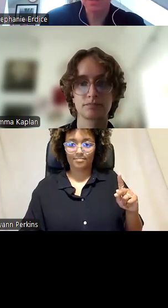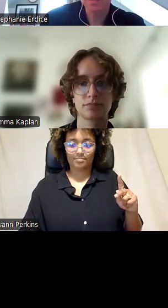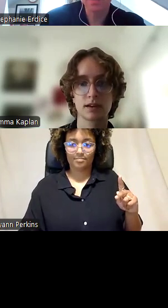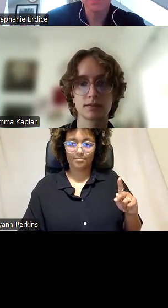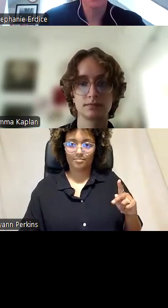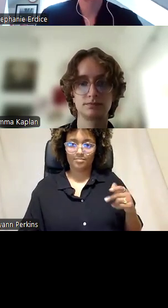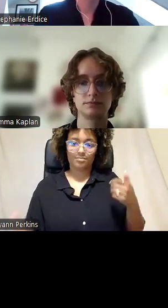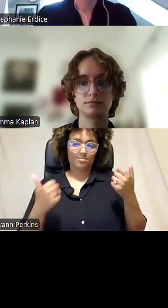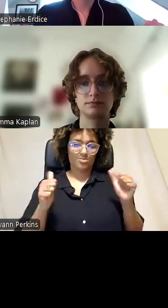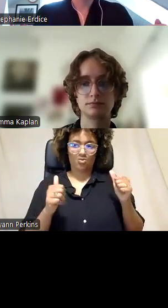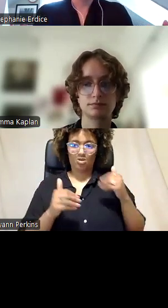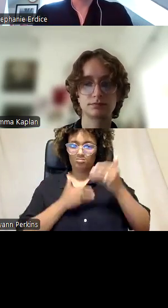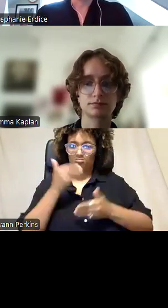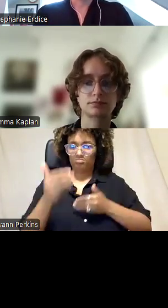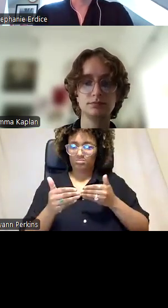slide.